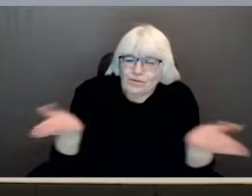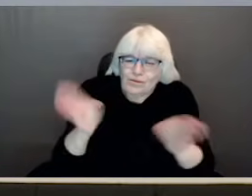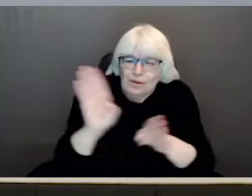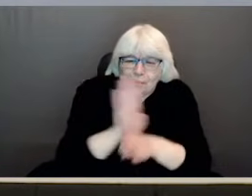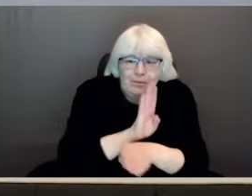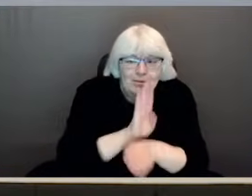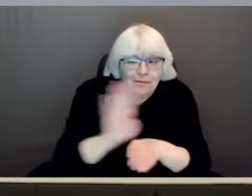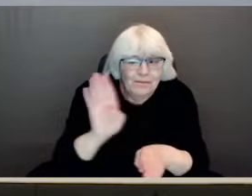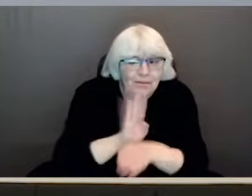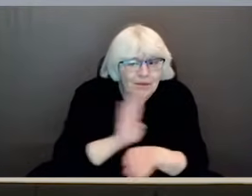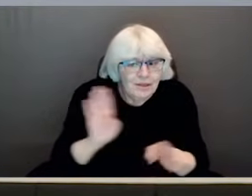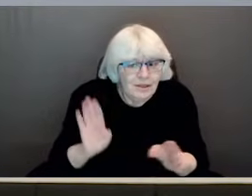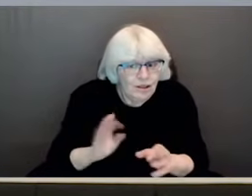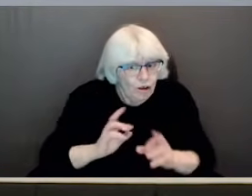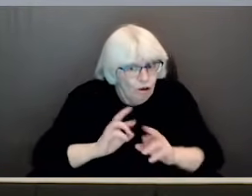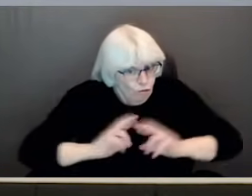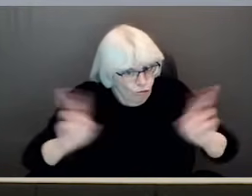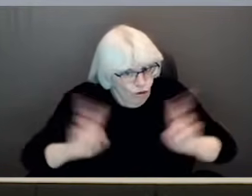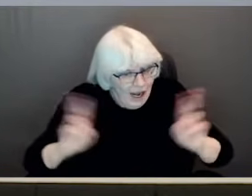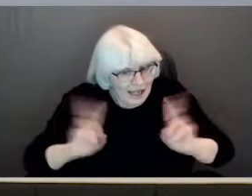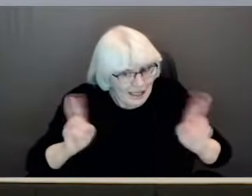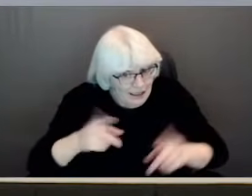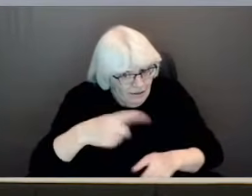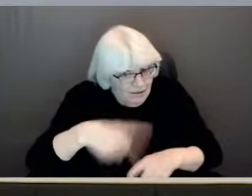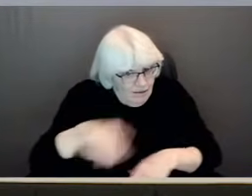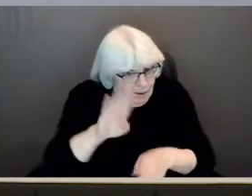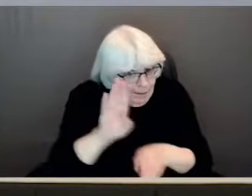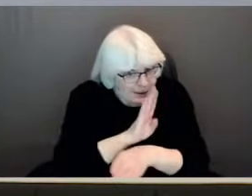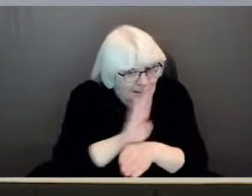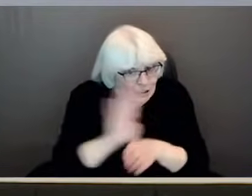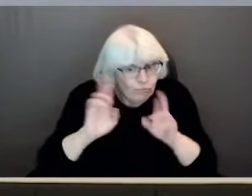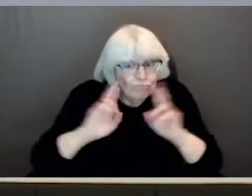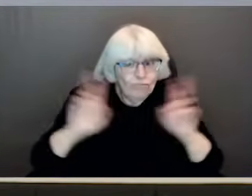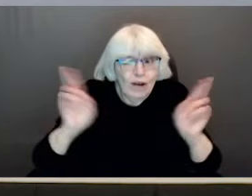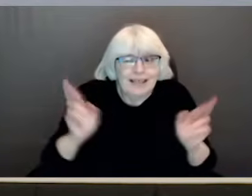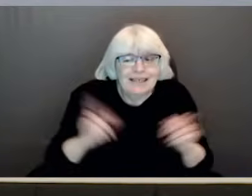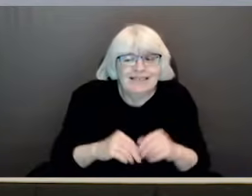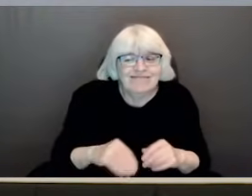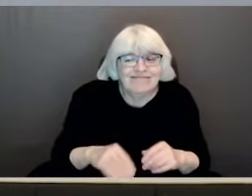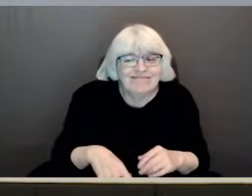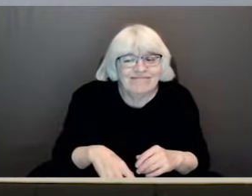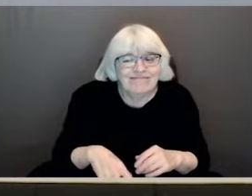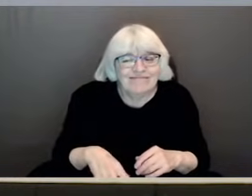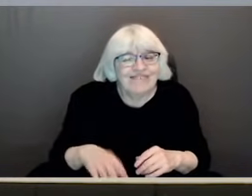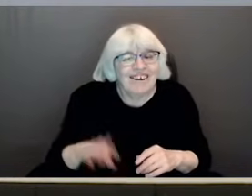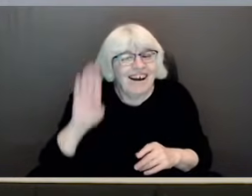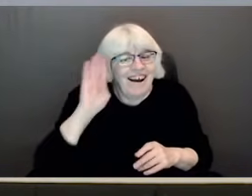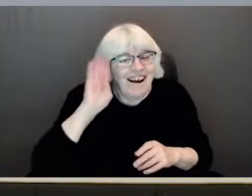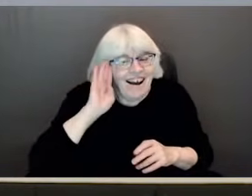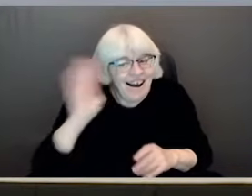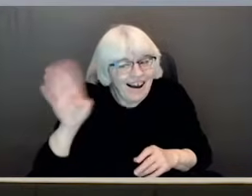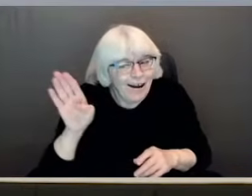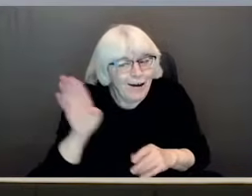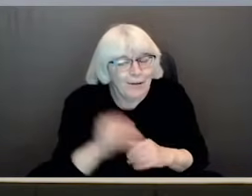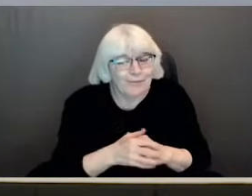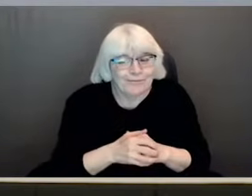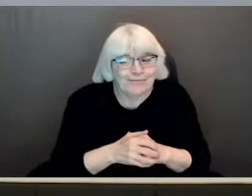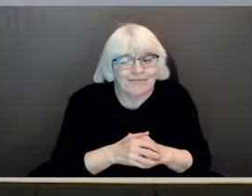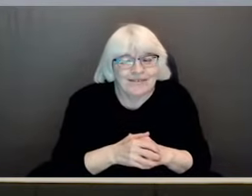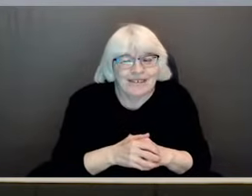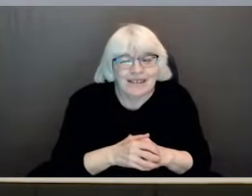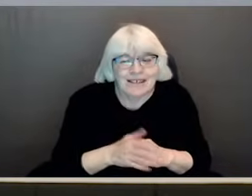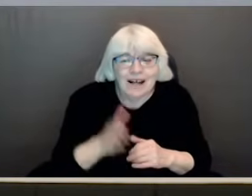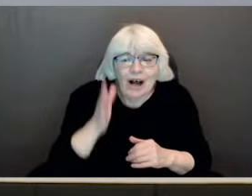back. So in terms of there's going to be information, I know, released later in the week